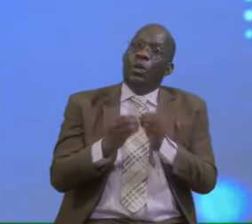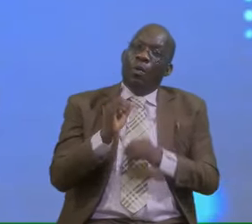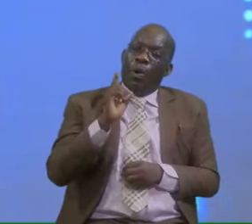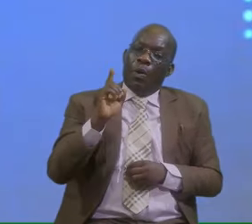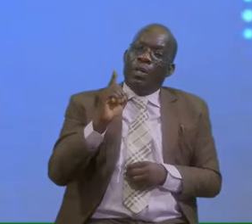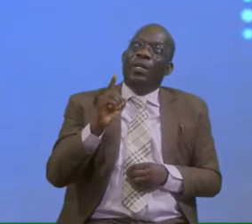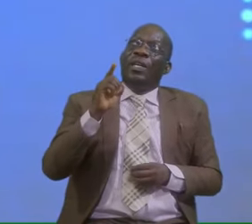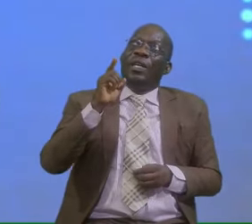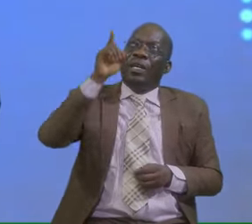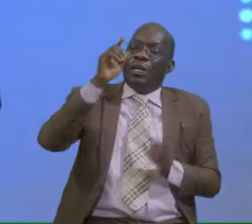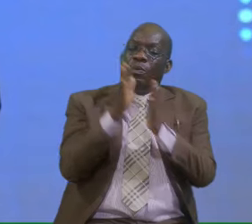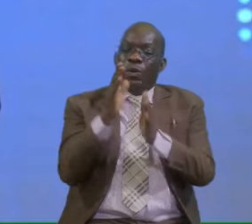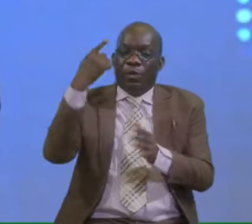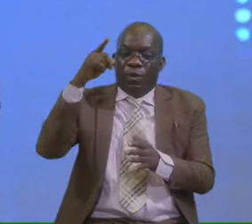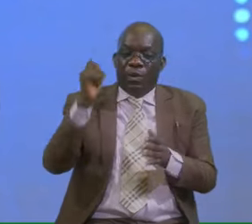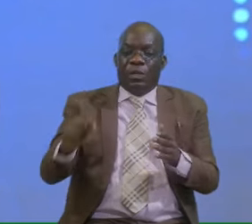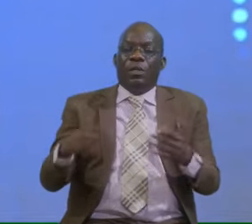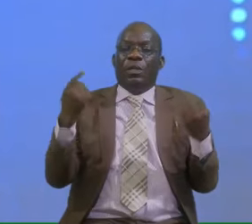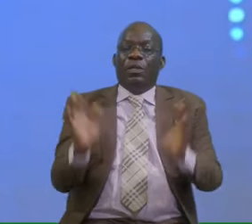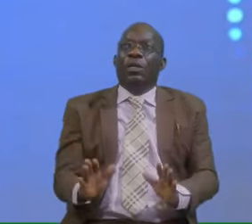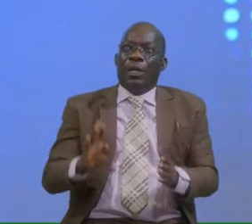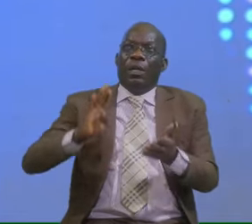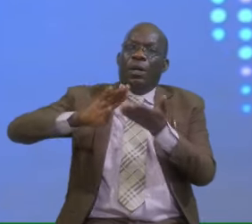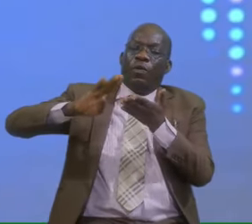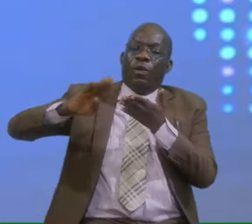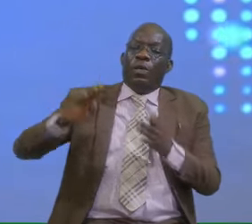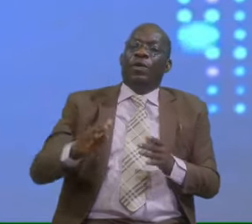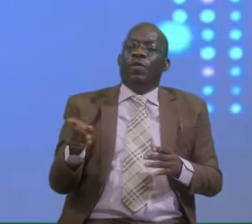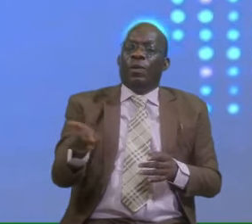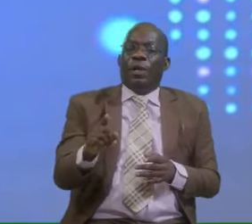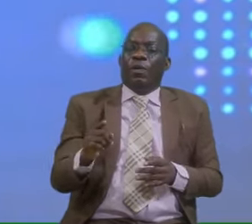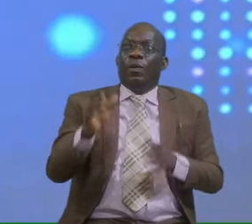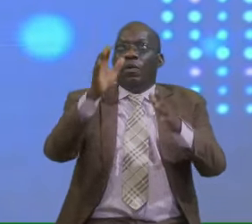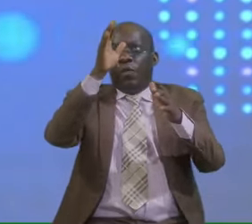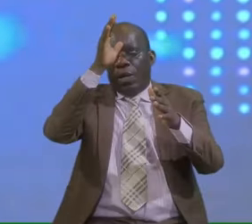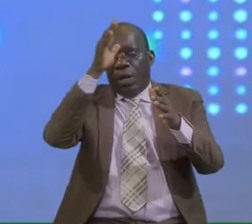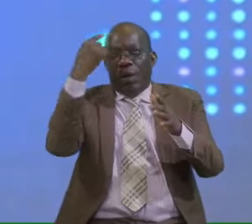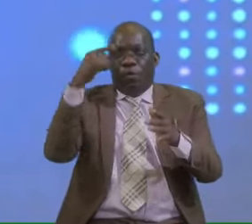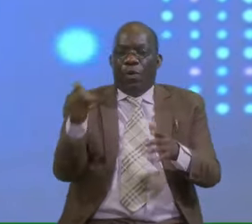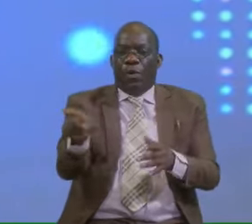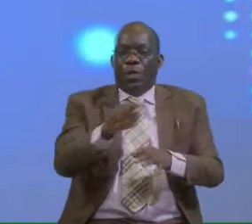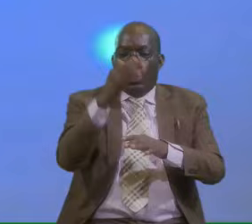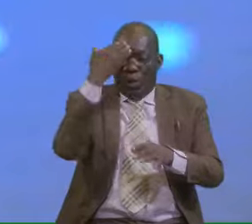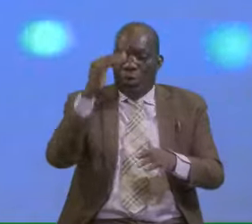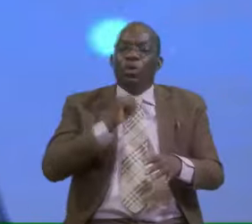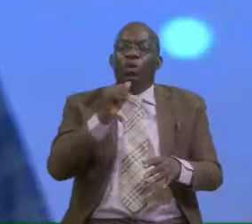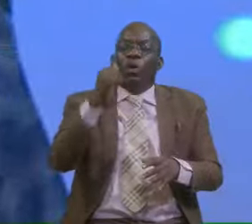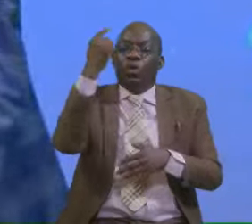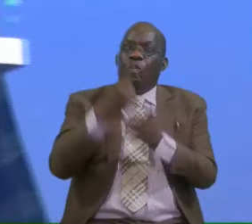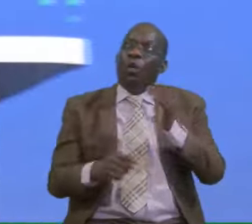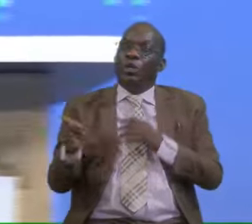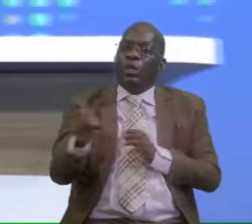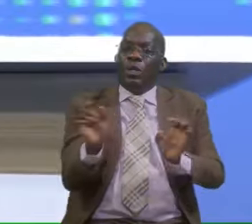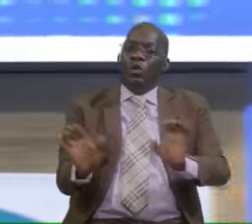sinner. Forgive them, Father, for they know not what they do. They do not understand. They do not